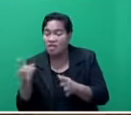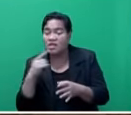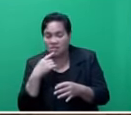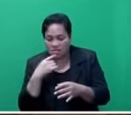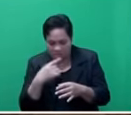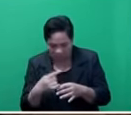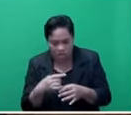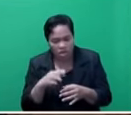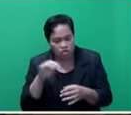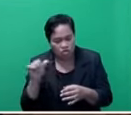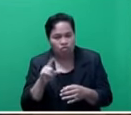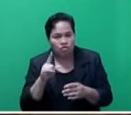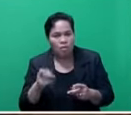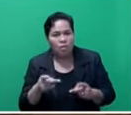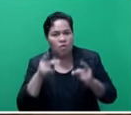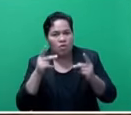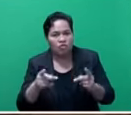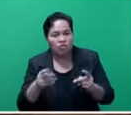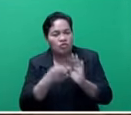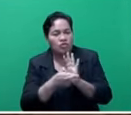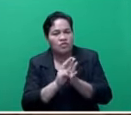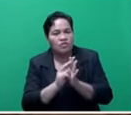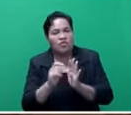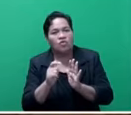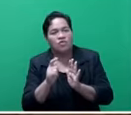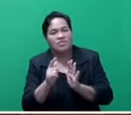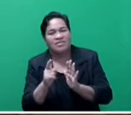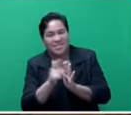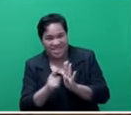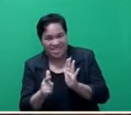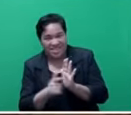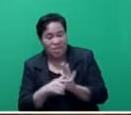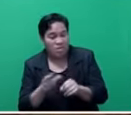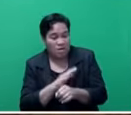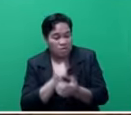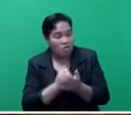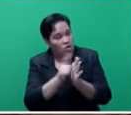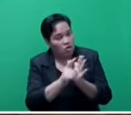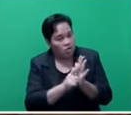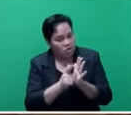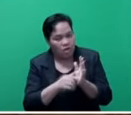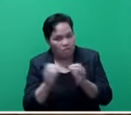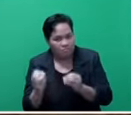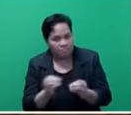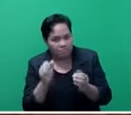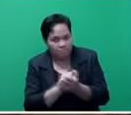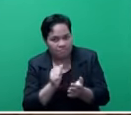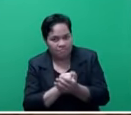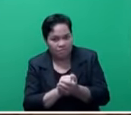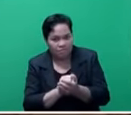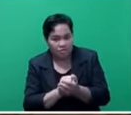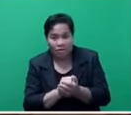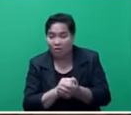making proposals to review legislations governing the department to ensure that all different legislations are harmonized. What have they done after